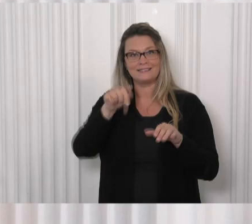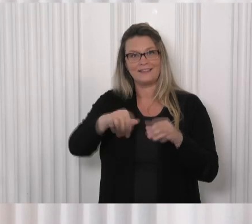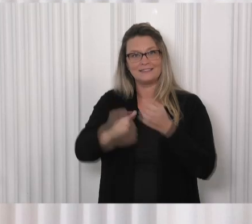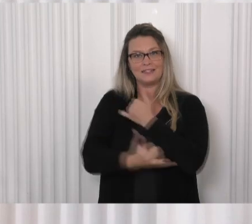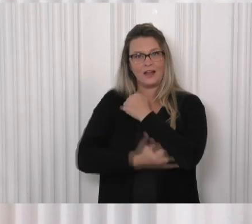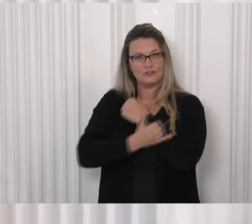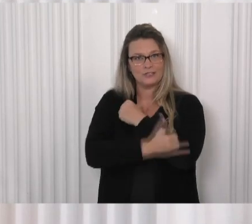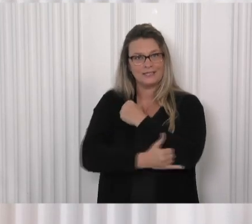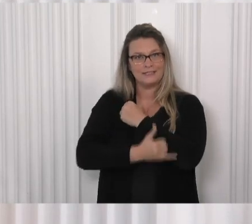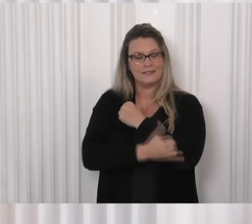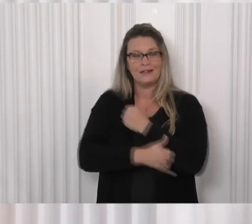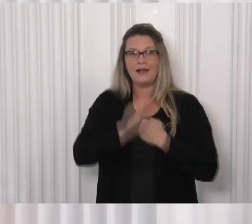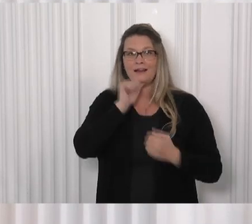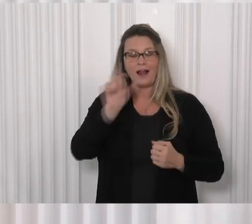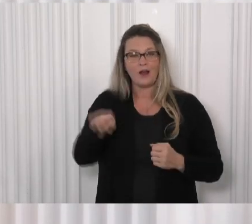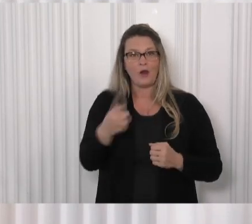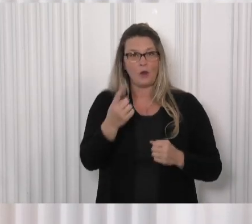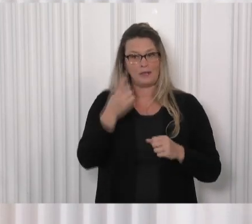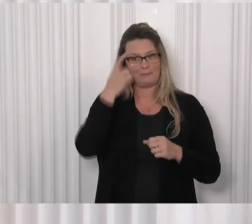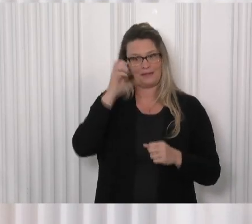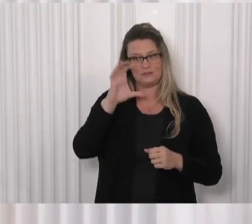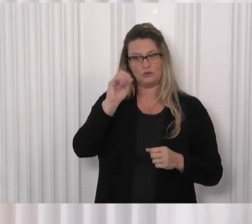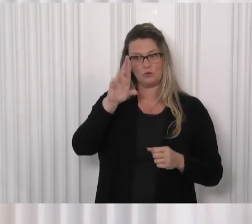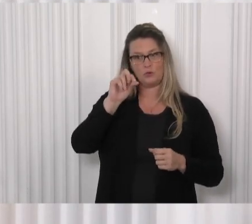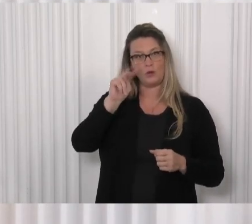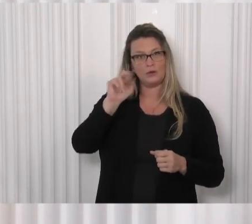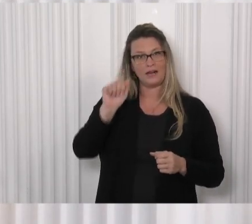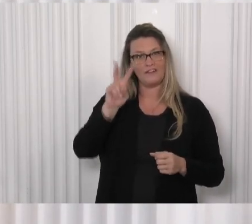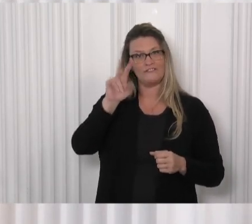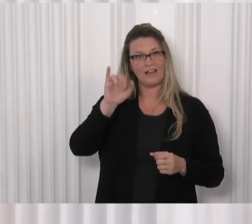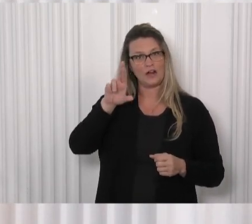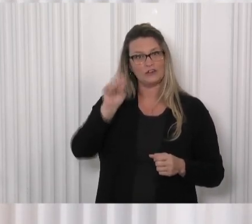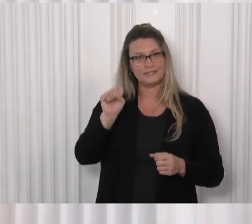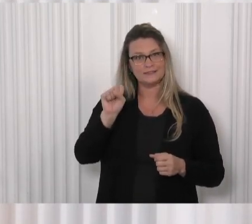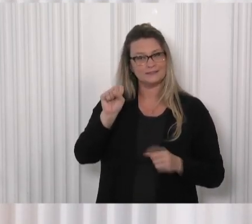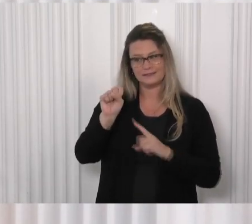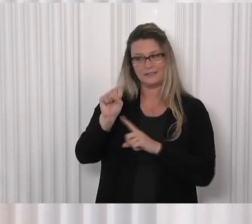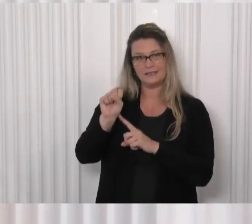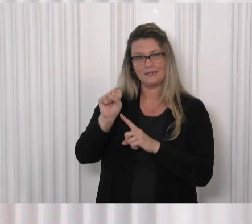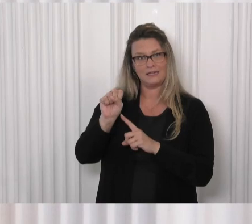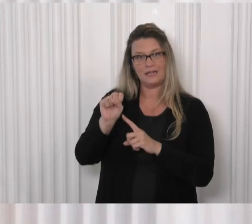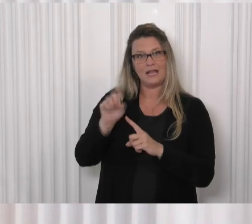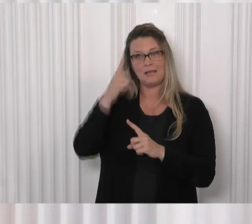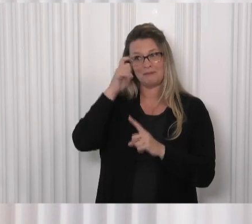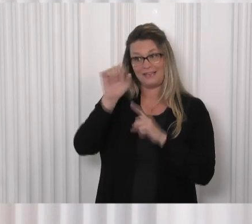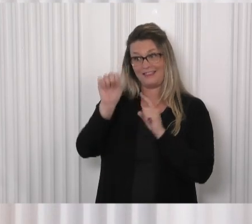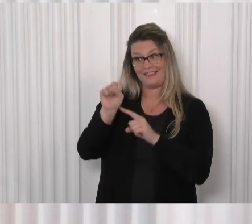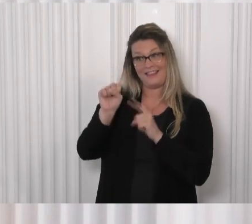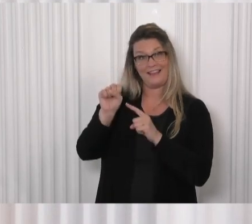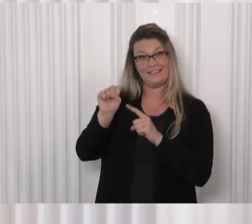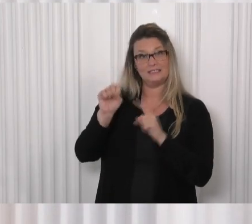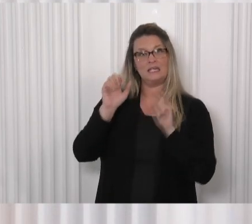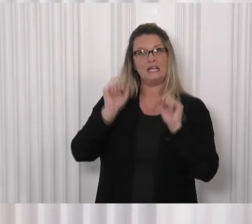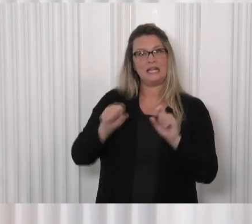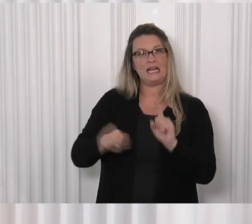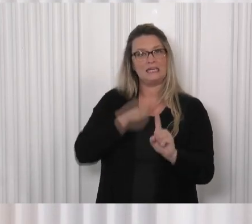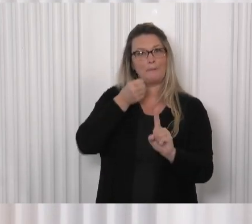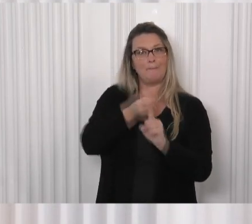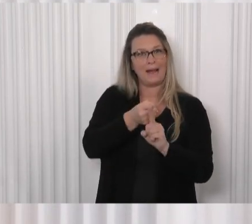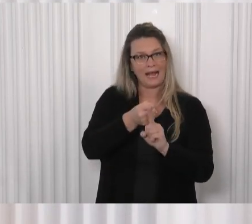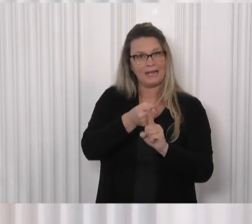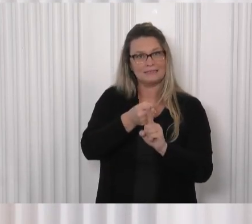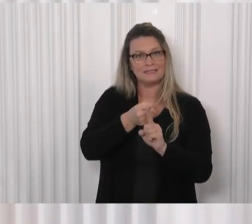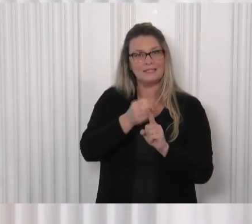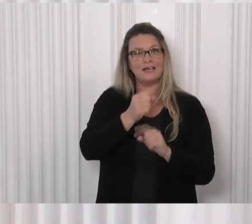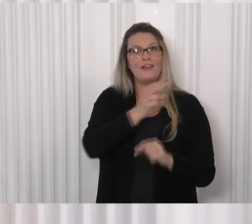it wasn't just because of the coronavirus, but it was because the coronavirus can decimate the health system's ability to